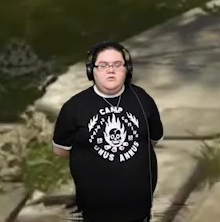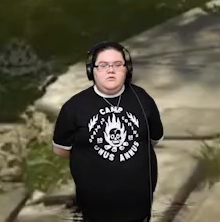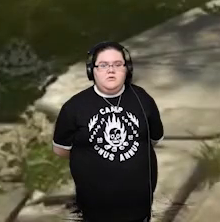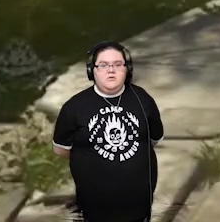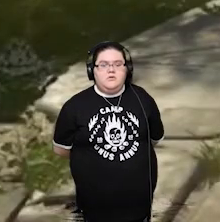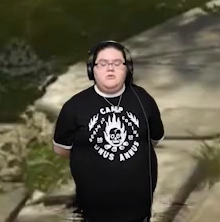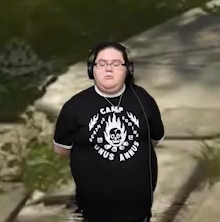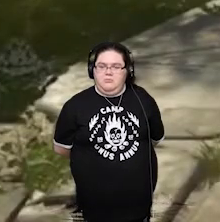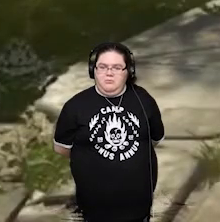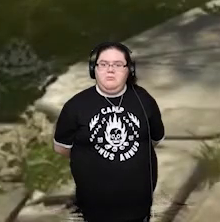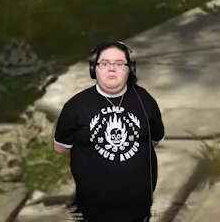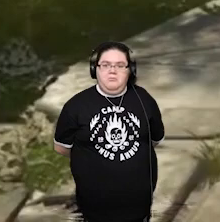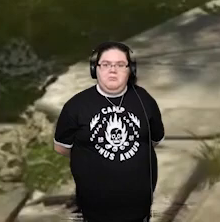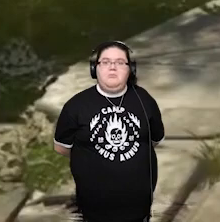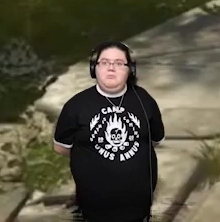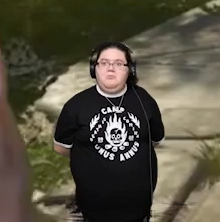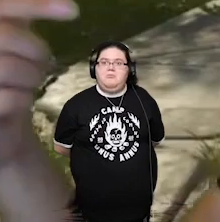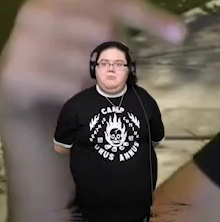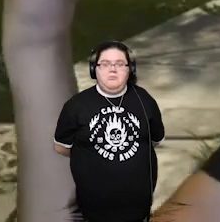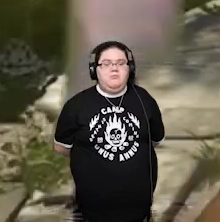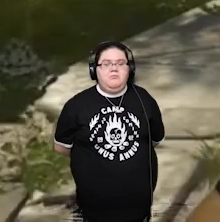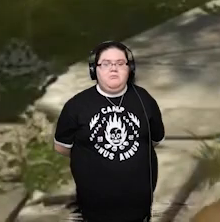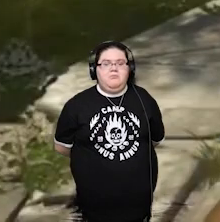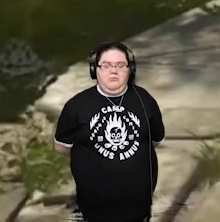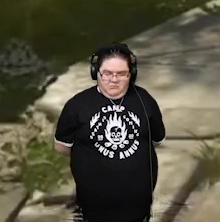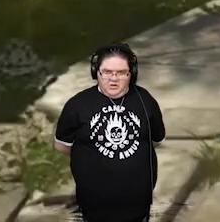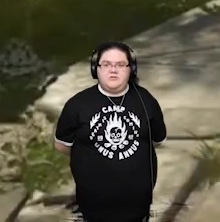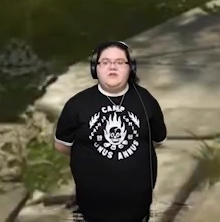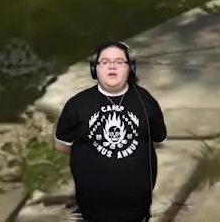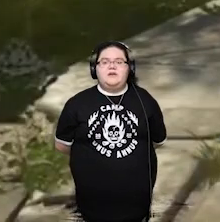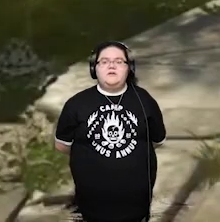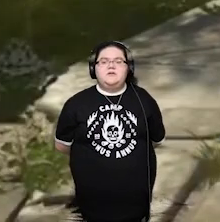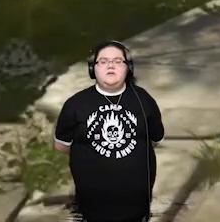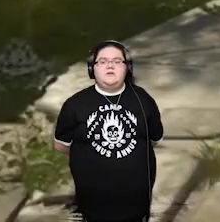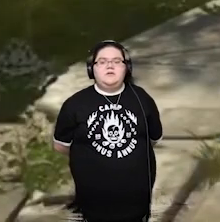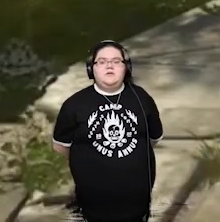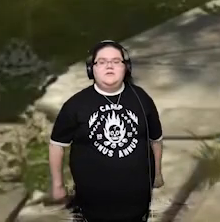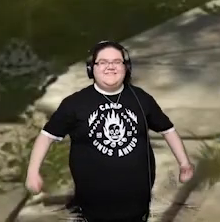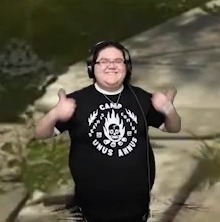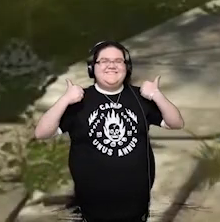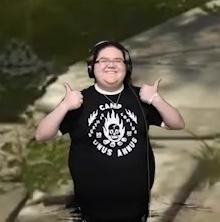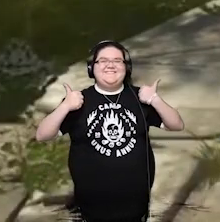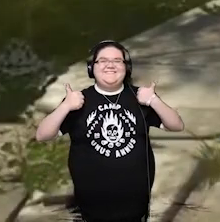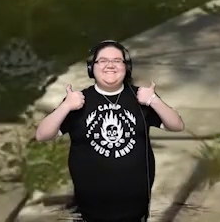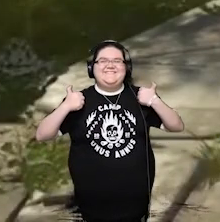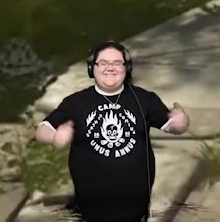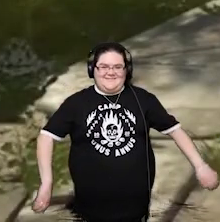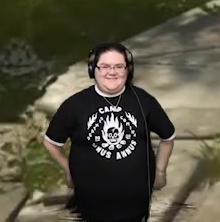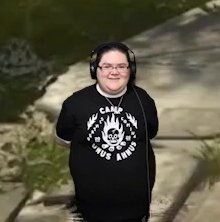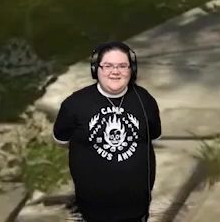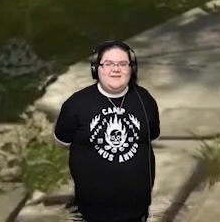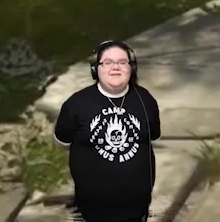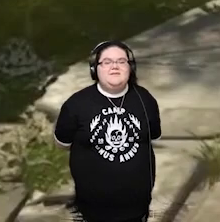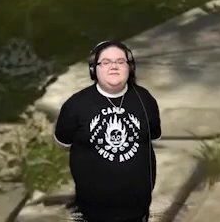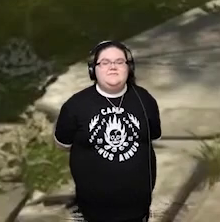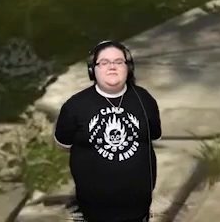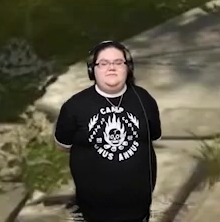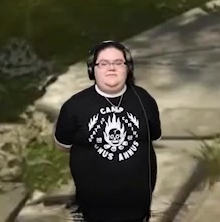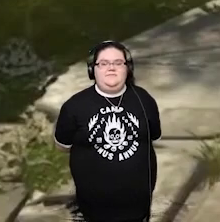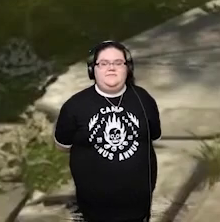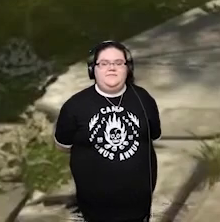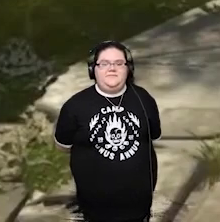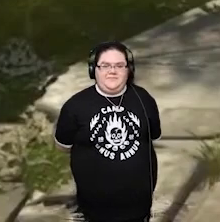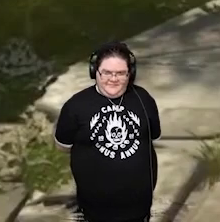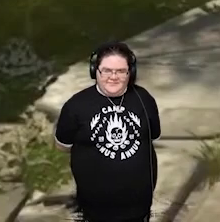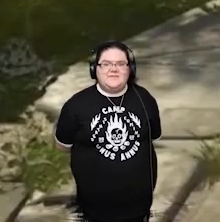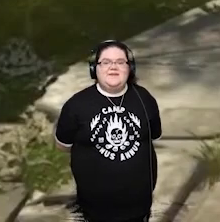So if you like what you've seen and want to try out the game, head to the link in the description below. Okay. Give it a click, see what's up. Once again, thanks to Super.com for sponsoring the